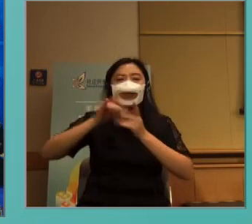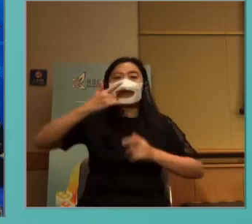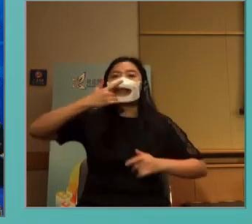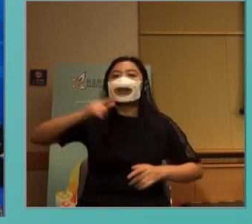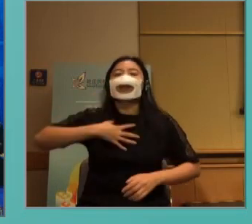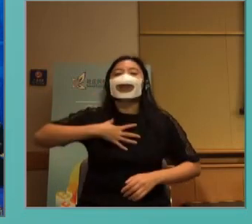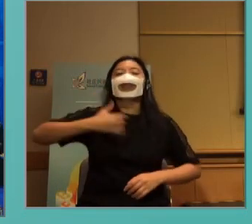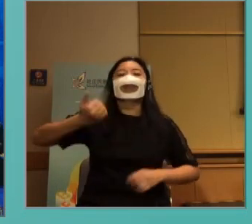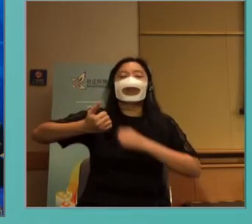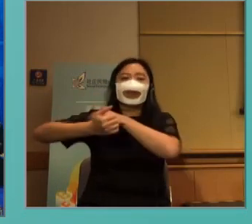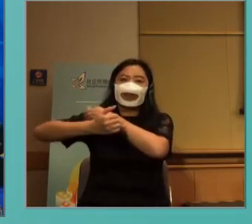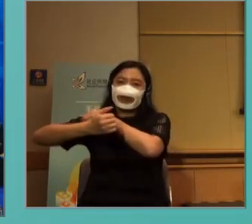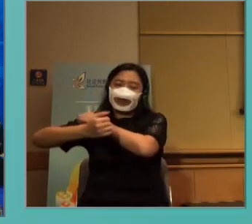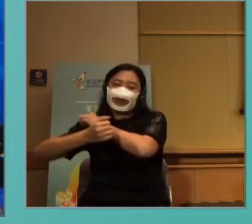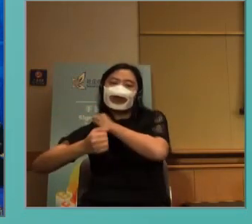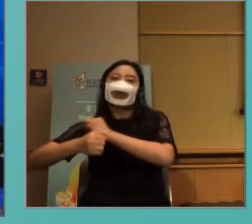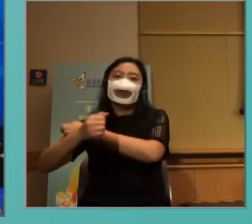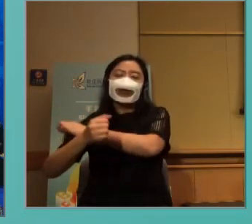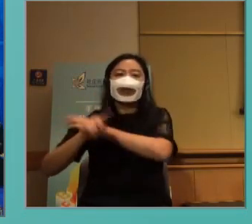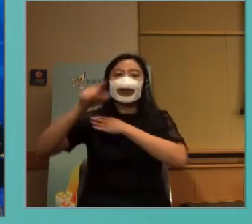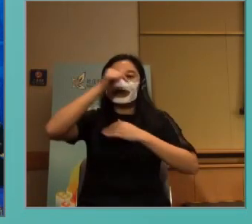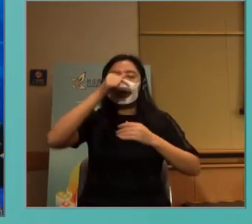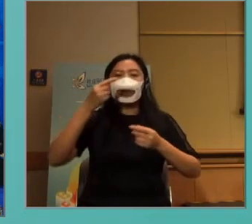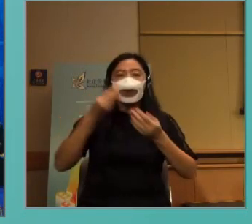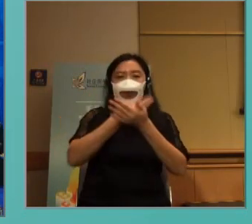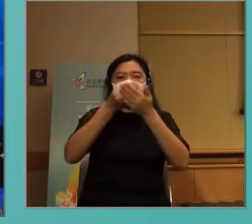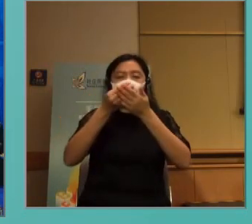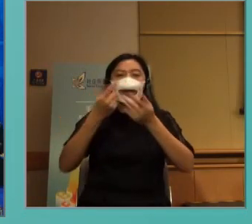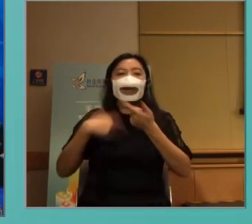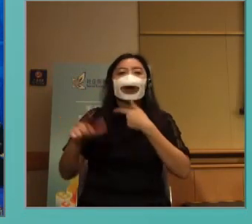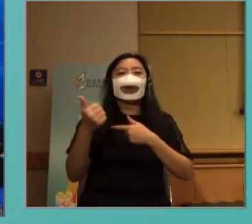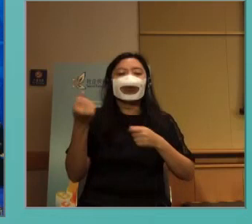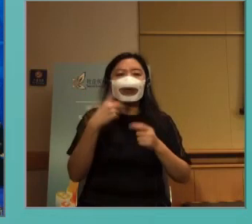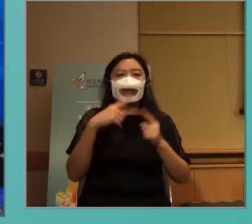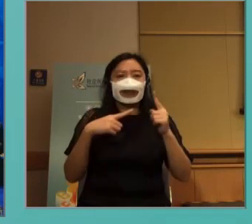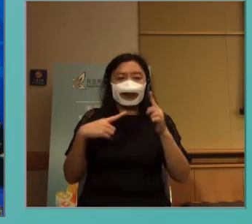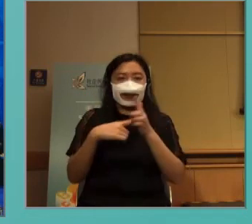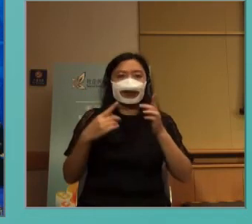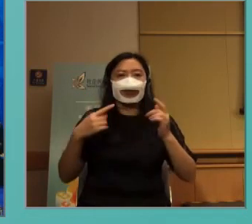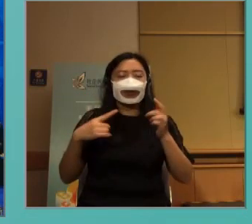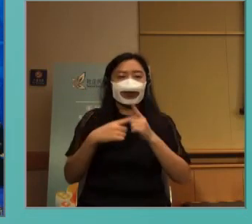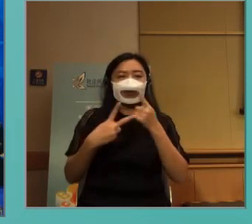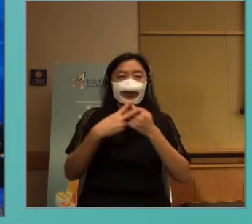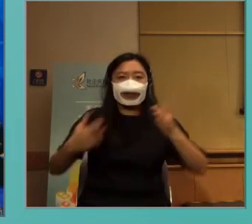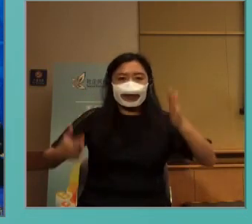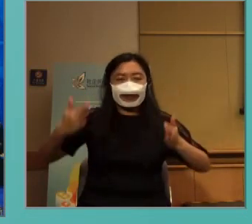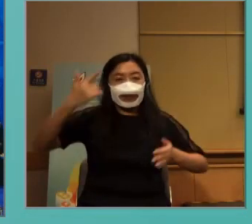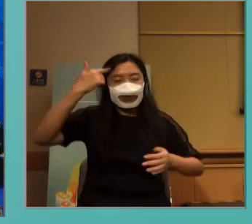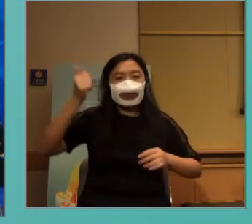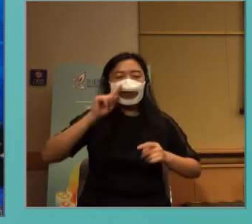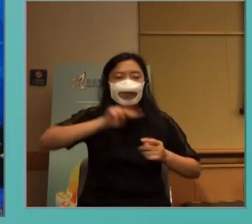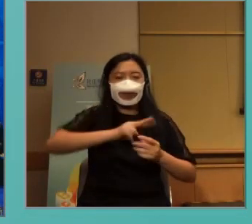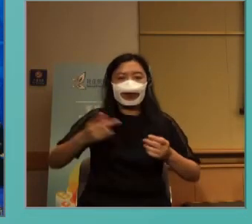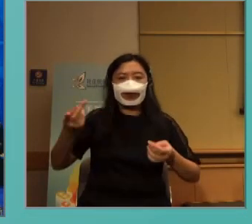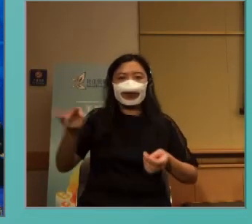be that are 3D rendered by artificial intelligence, that they can experience the artwork in a very different